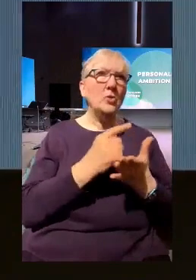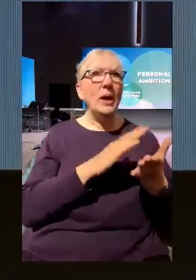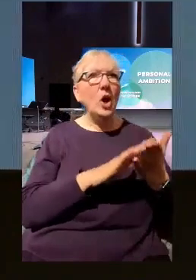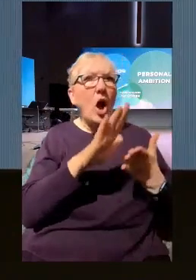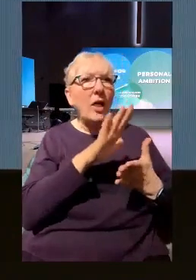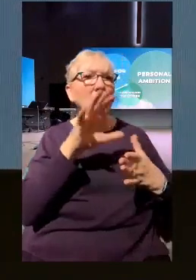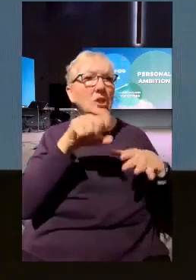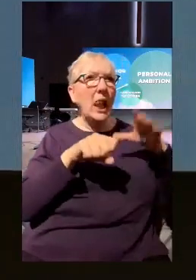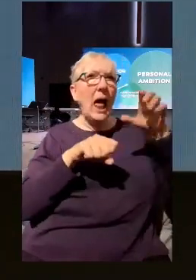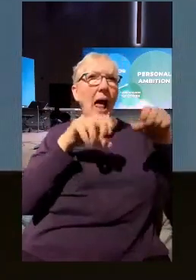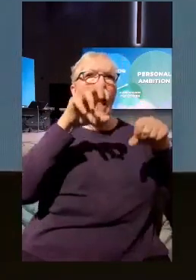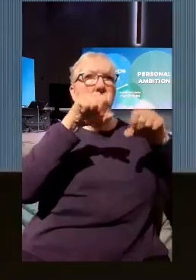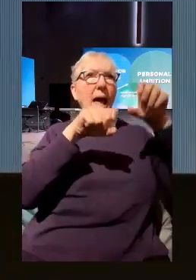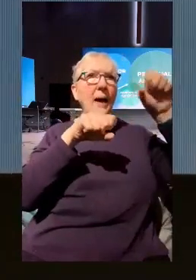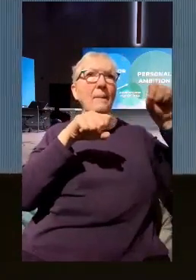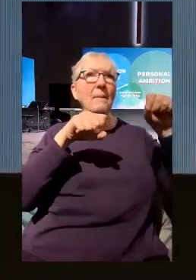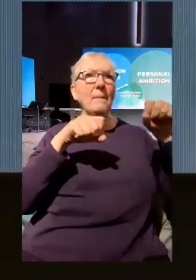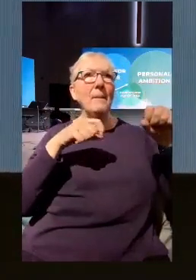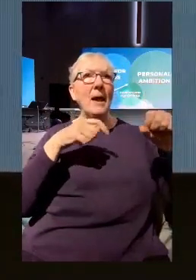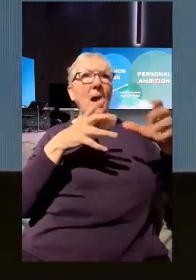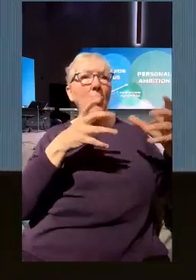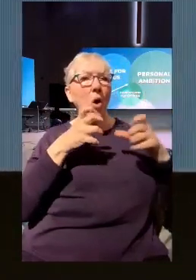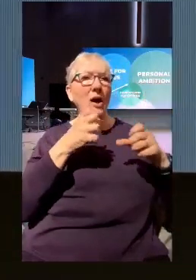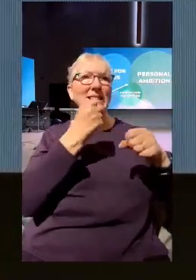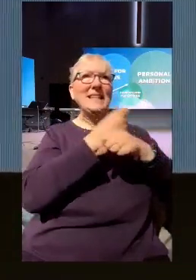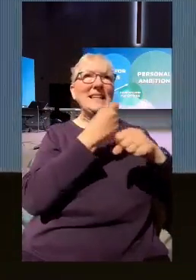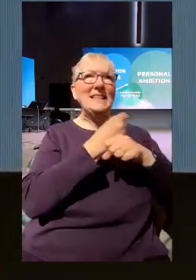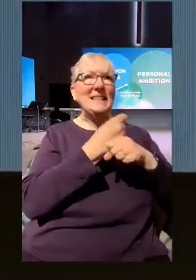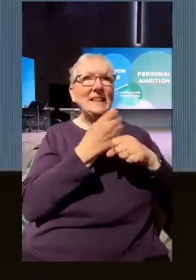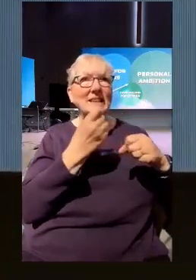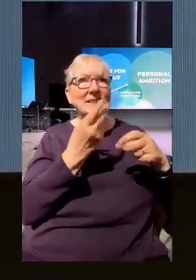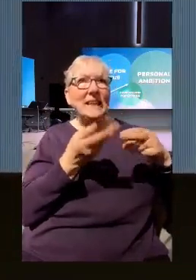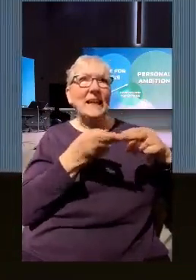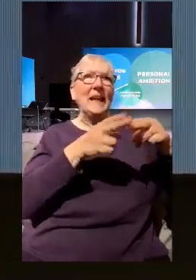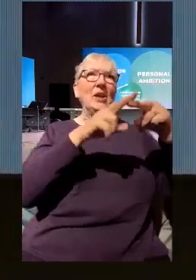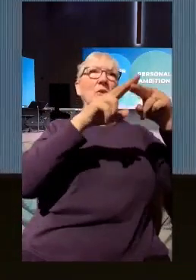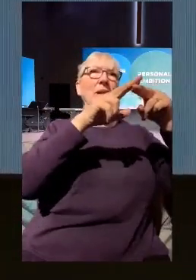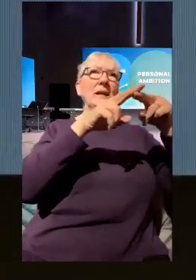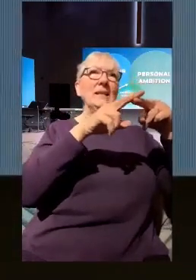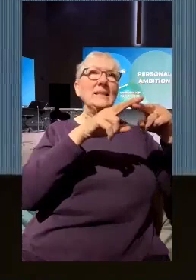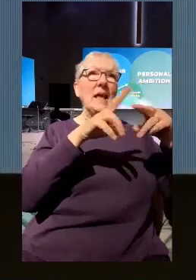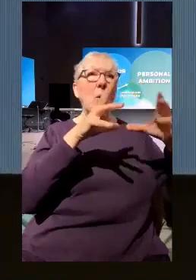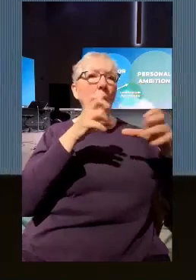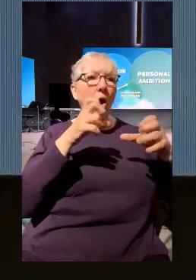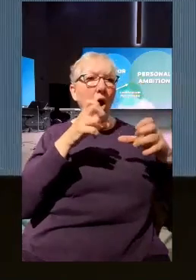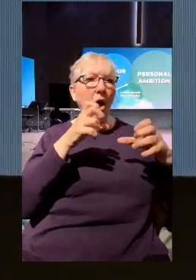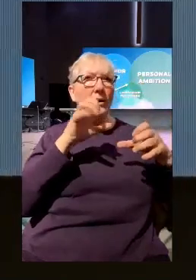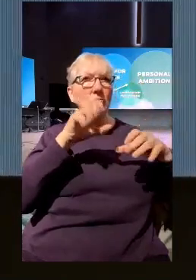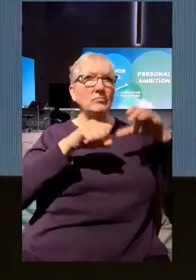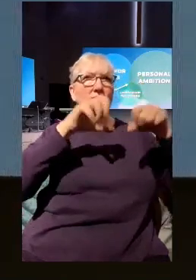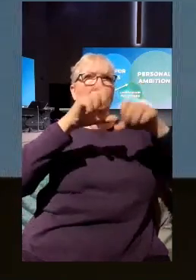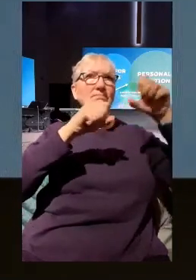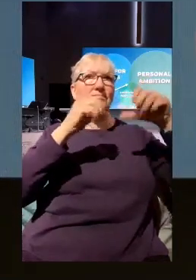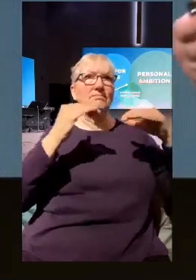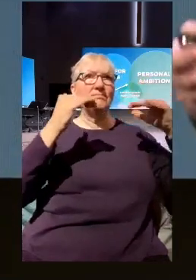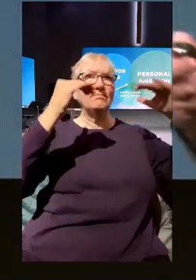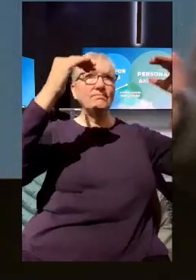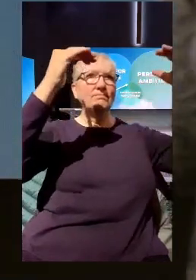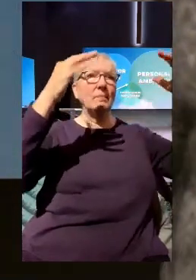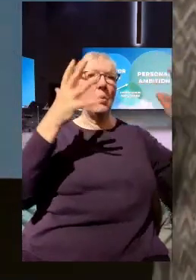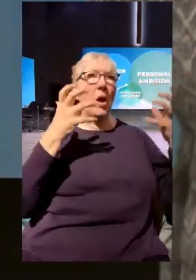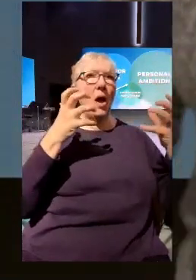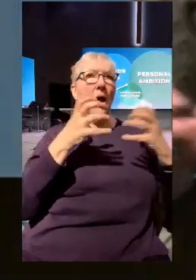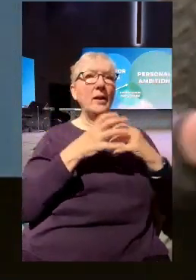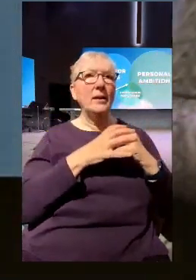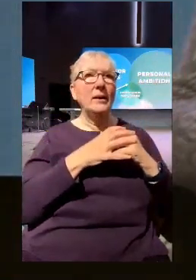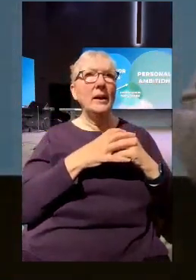was chasing after the status, and the titles were coming, and I was a shell of myself. Because I had been a Christian